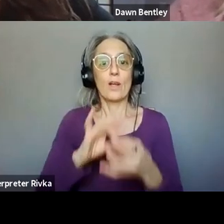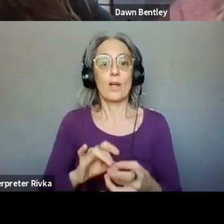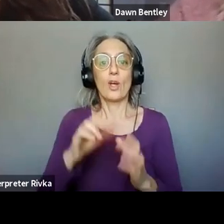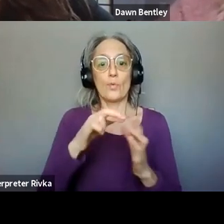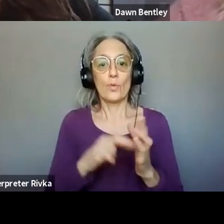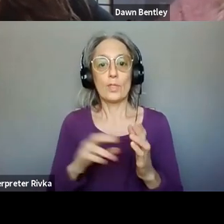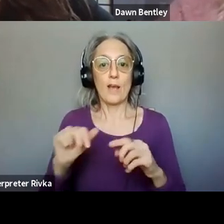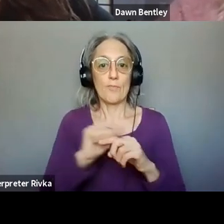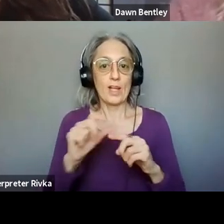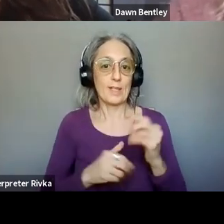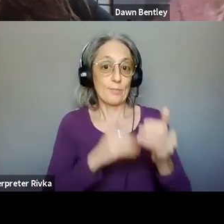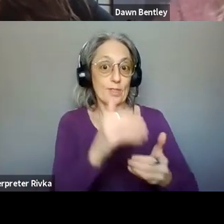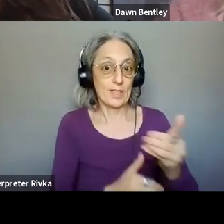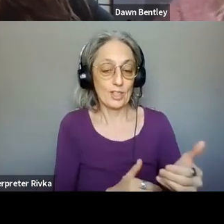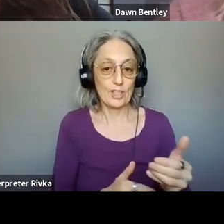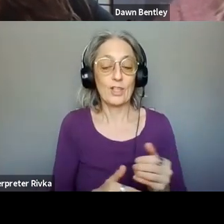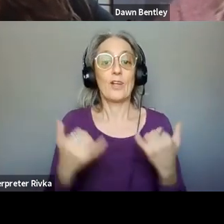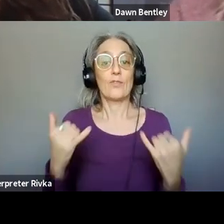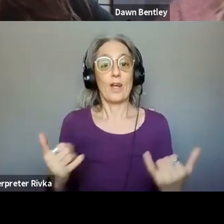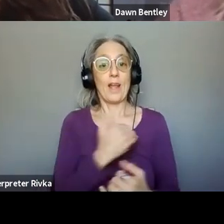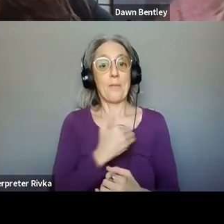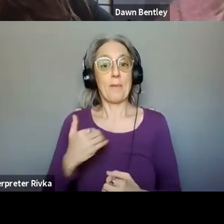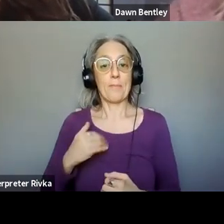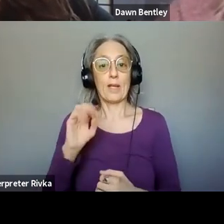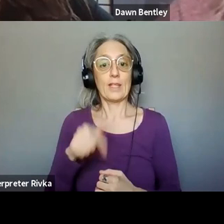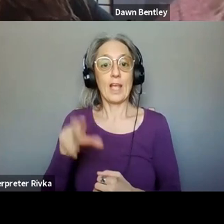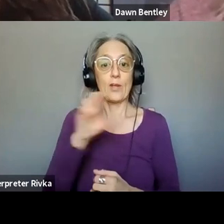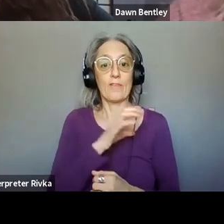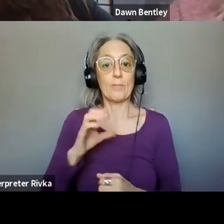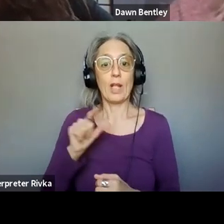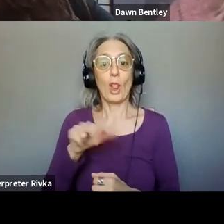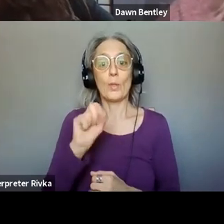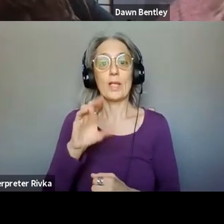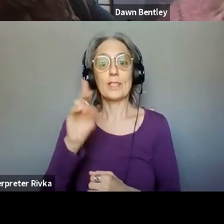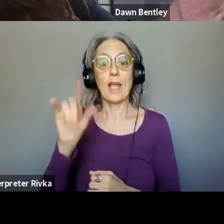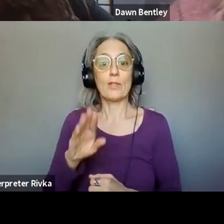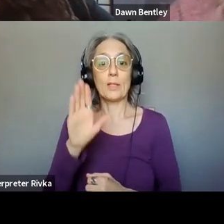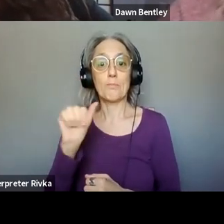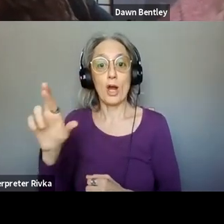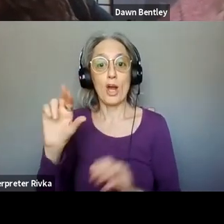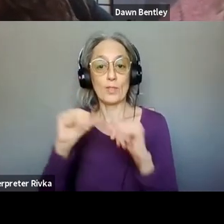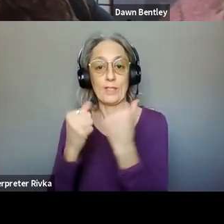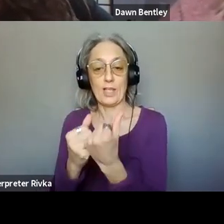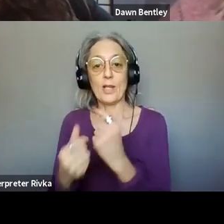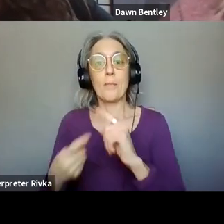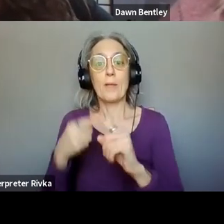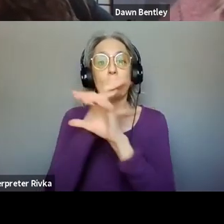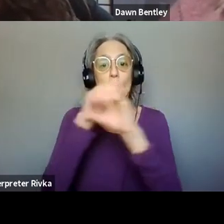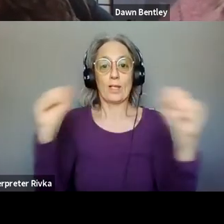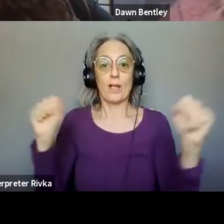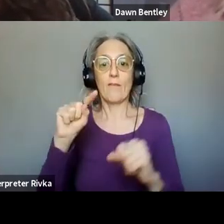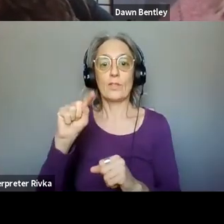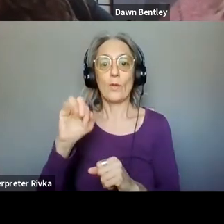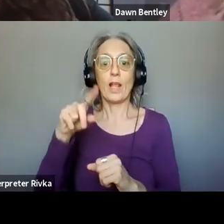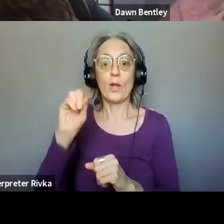Procedure. He is currently a member of the Executive Committee of the Lucas County Bar Association and president of the Toledo Legal